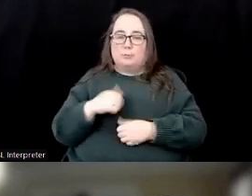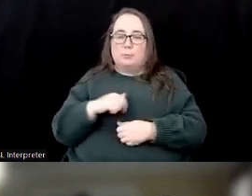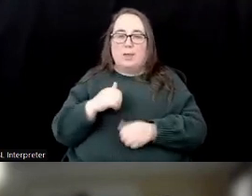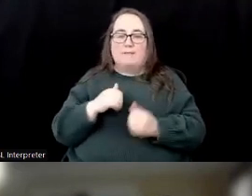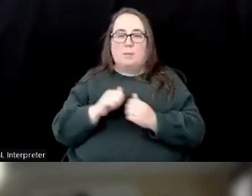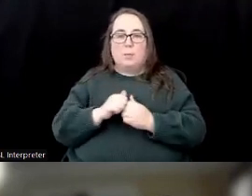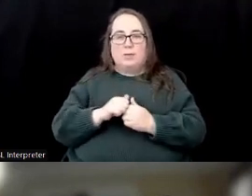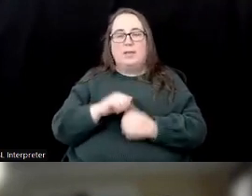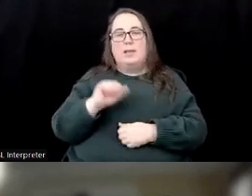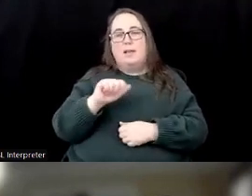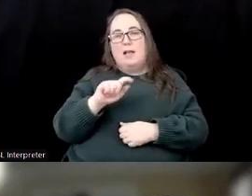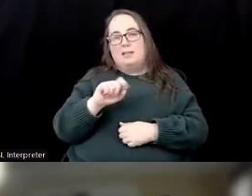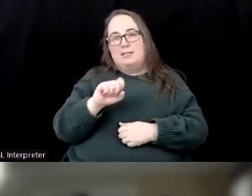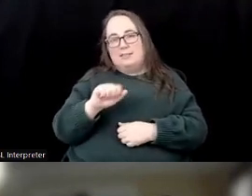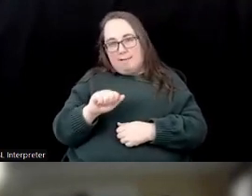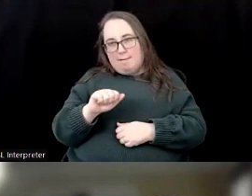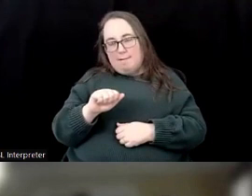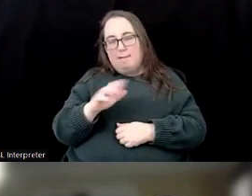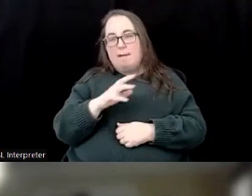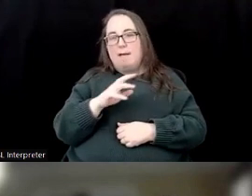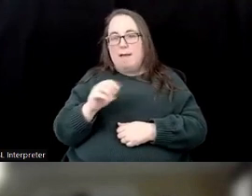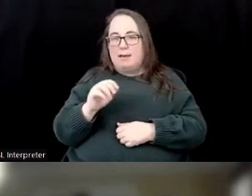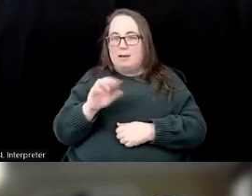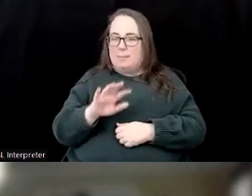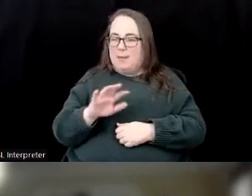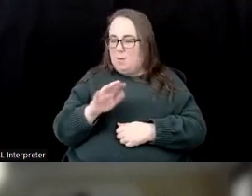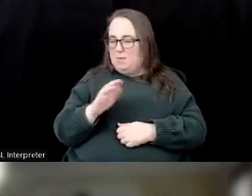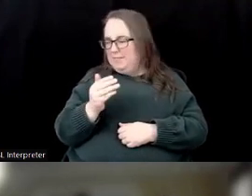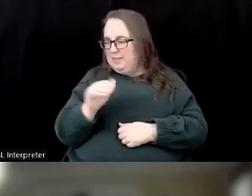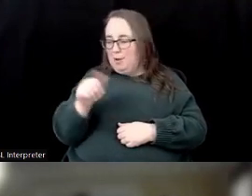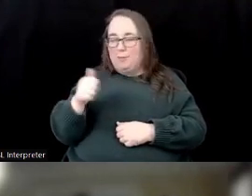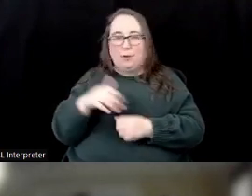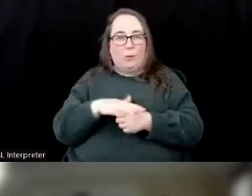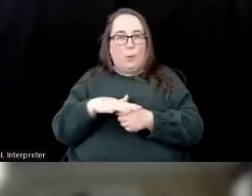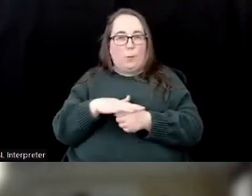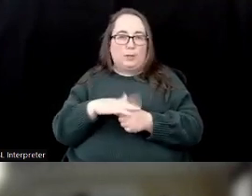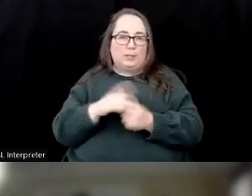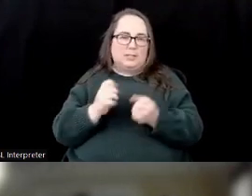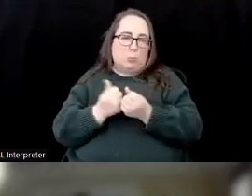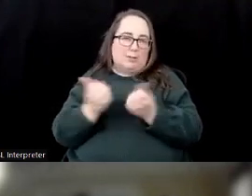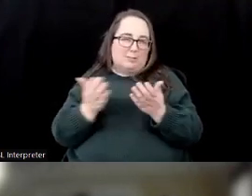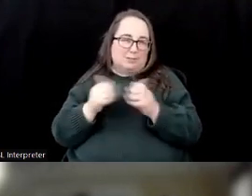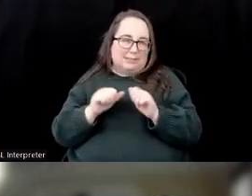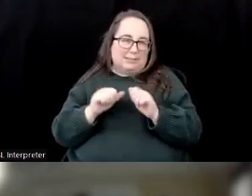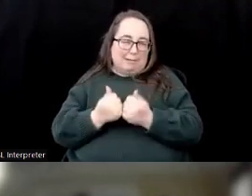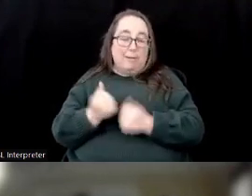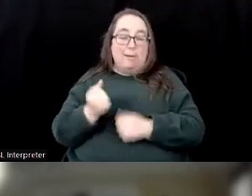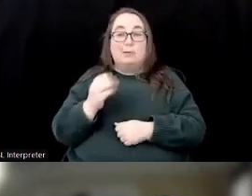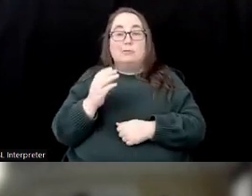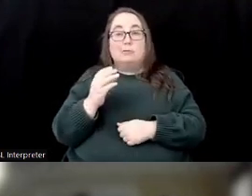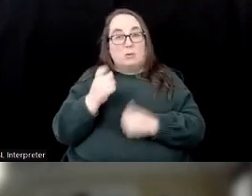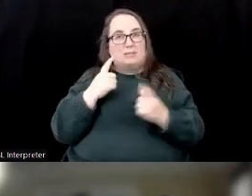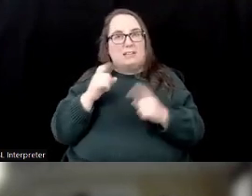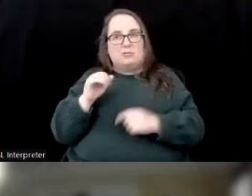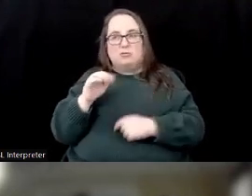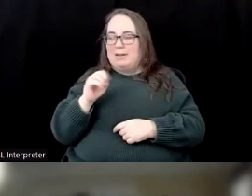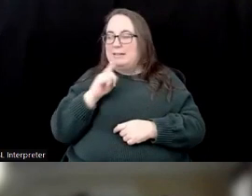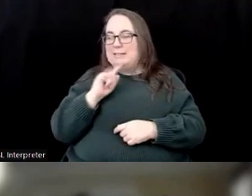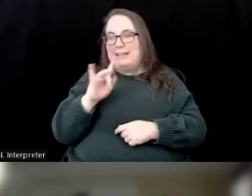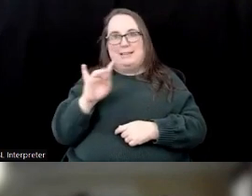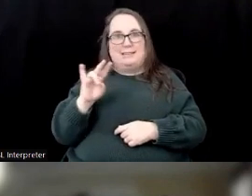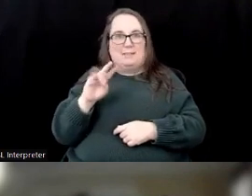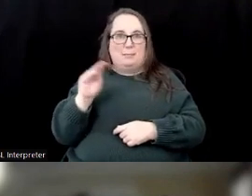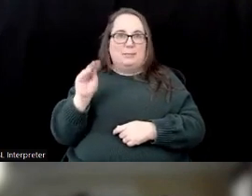Aging and Long-Term Care and about 15 other local supportive services agency. And so the success rate there is